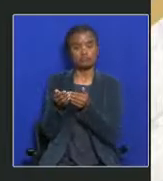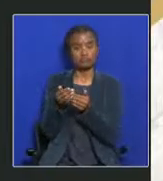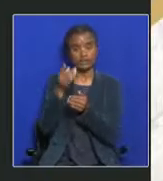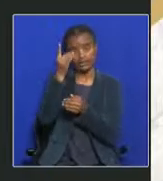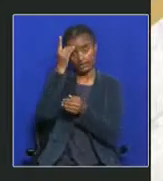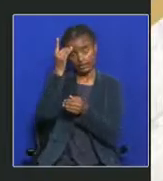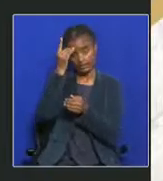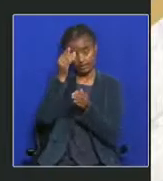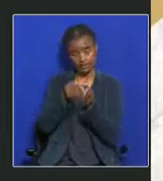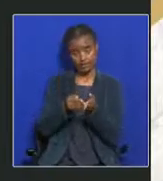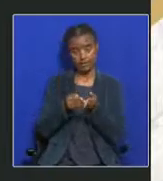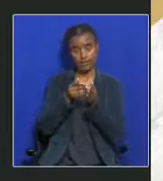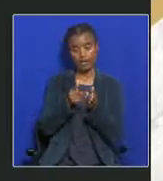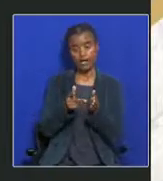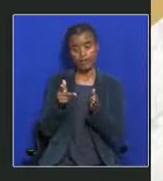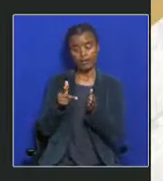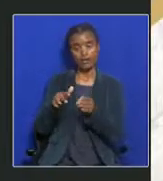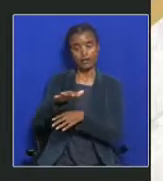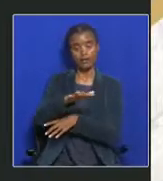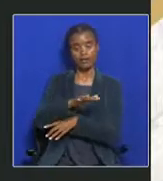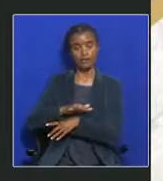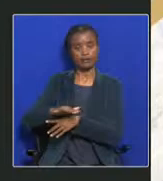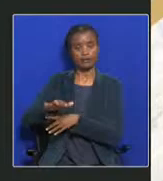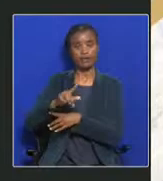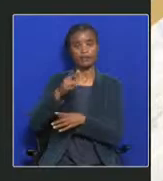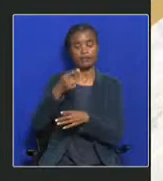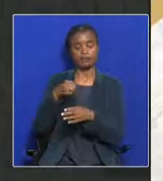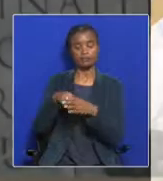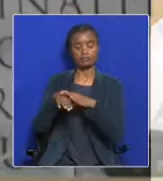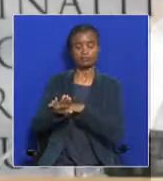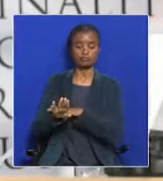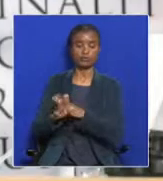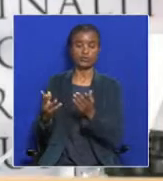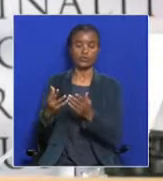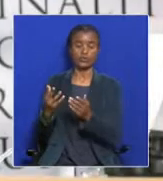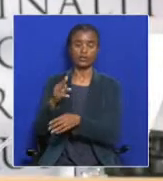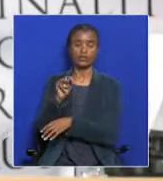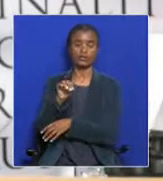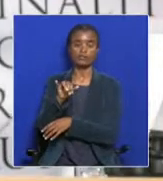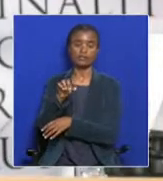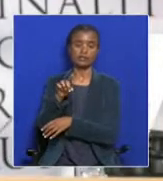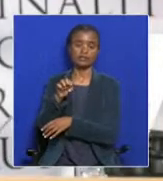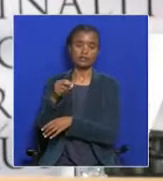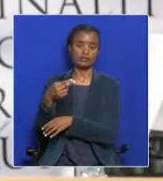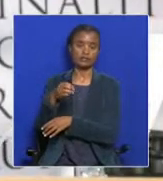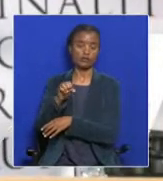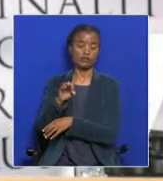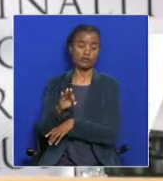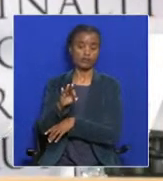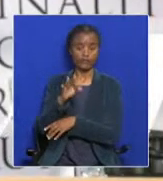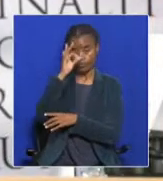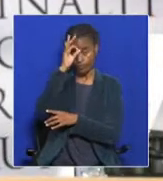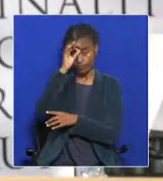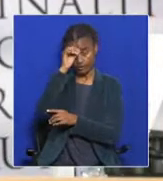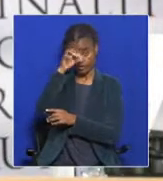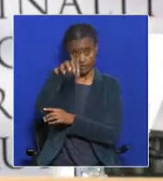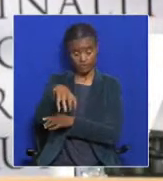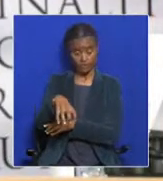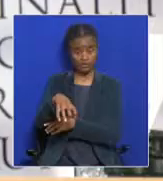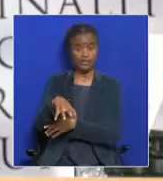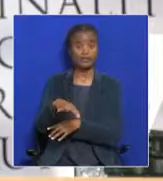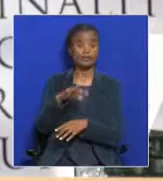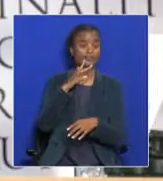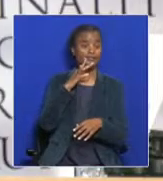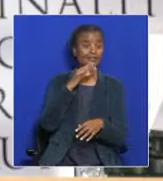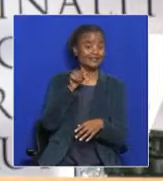as exhibits at the Maiden Wharf Police Station. So in his understanding, where Durban Harbour